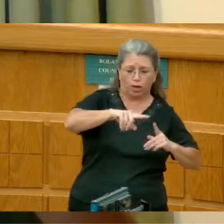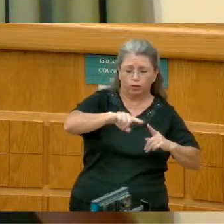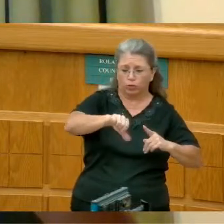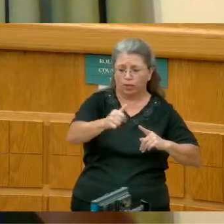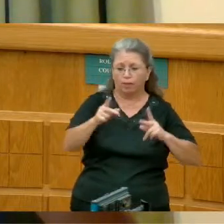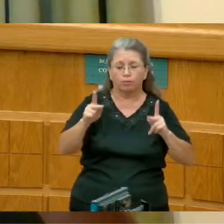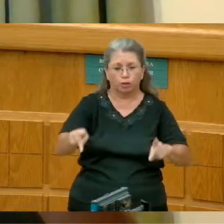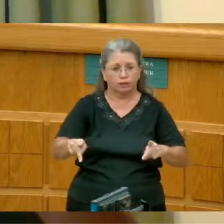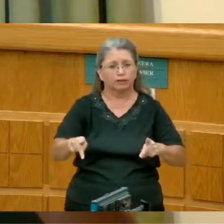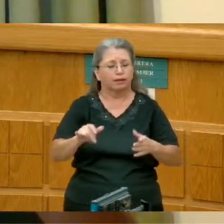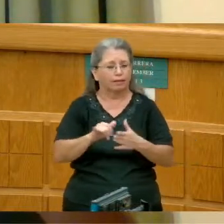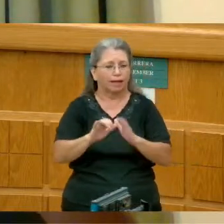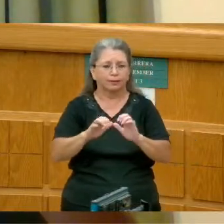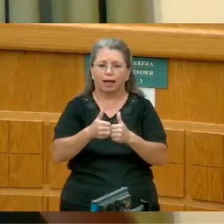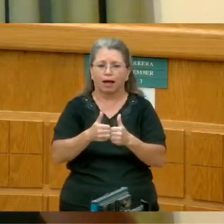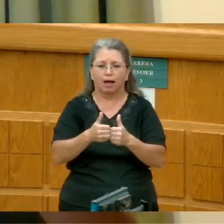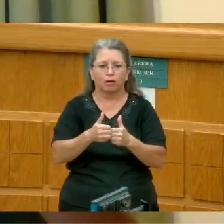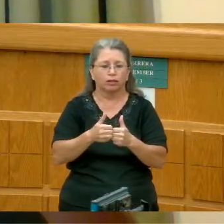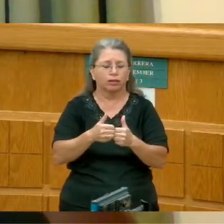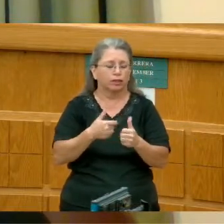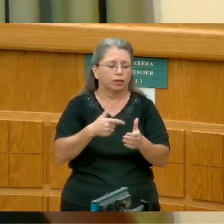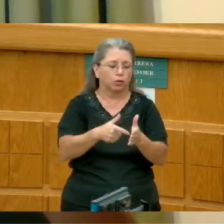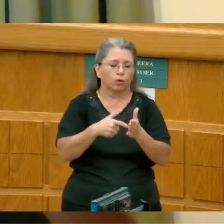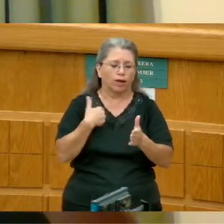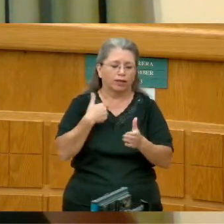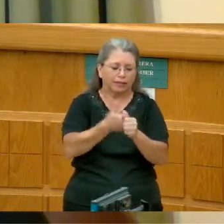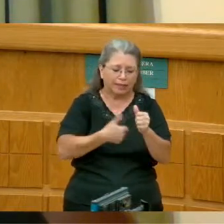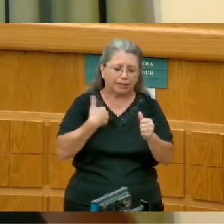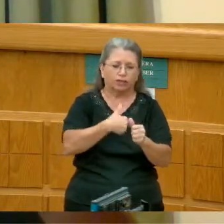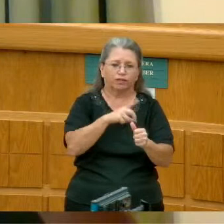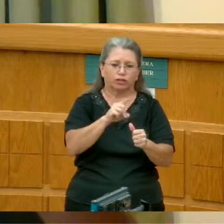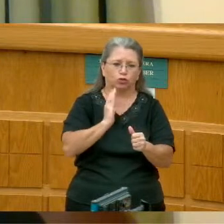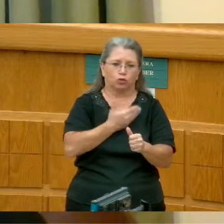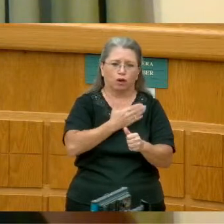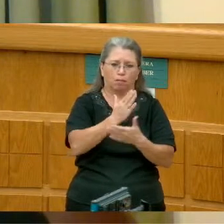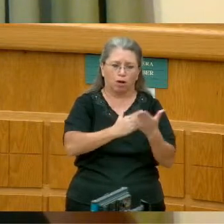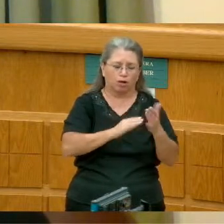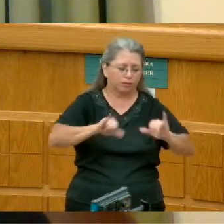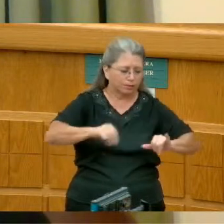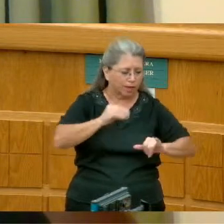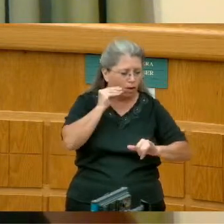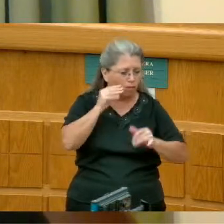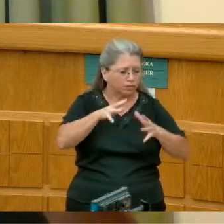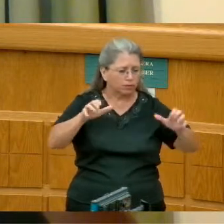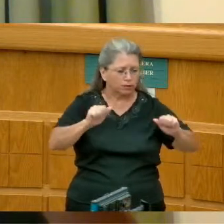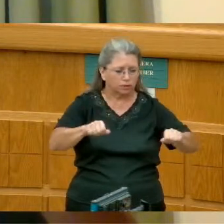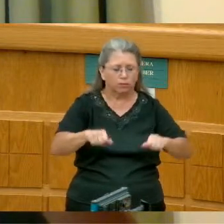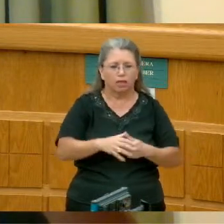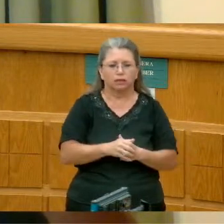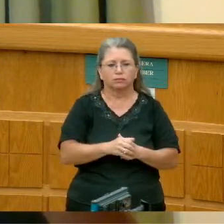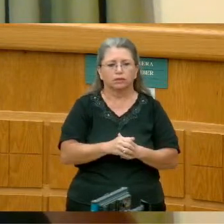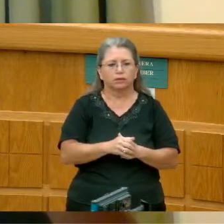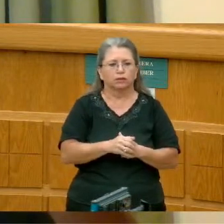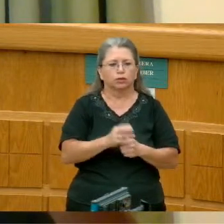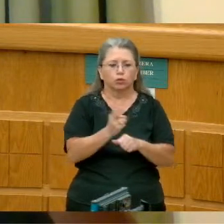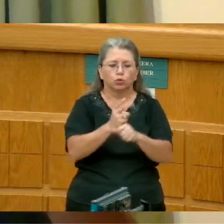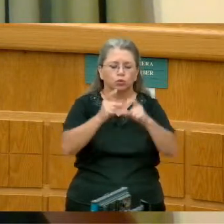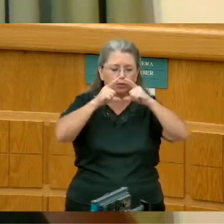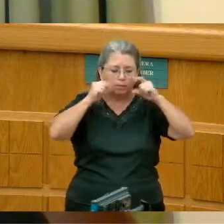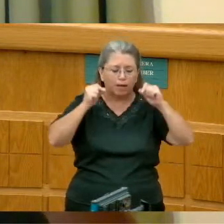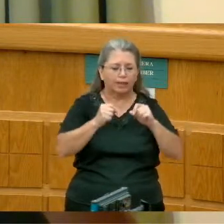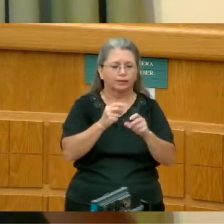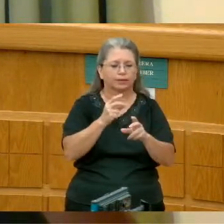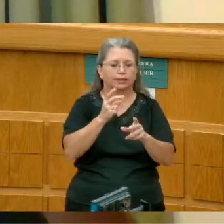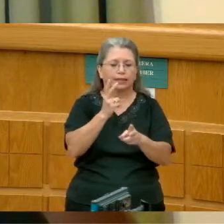us doing our part by staying at home, wearing our mask when out in public, and social distancing 6, 10,